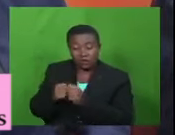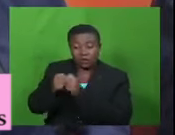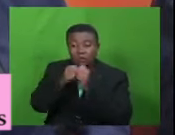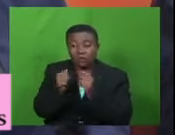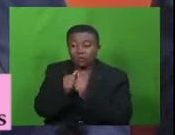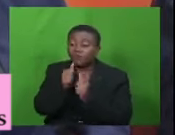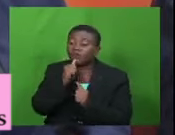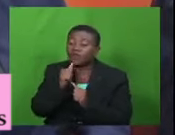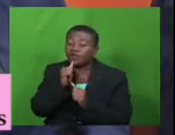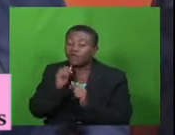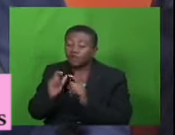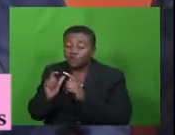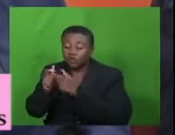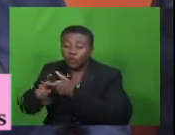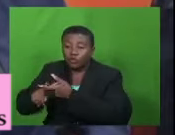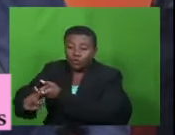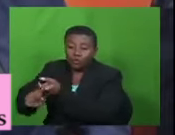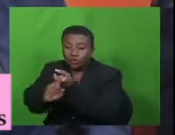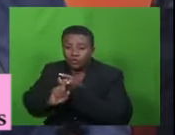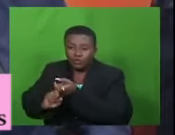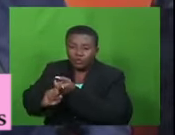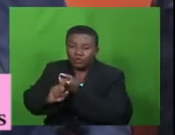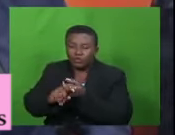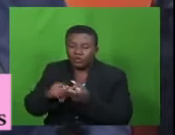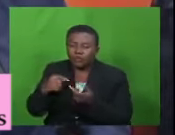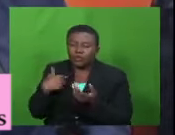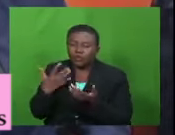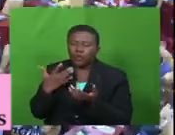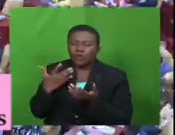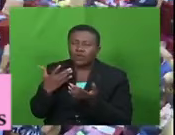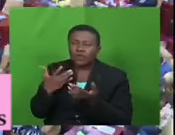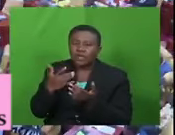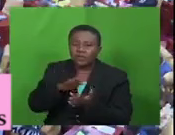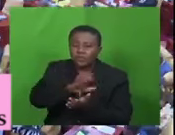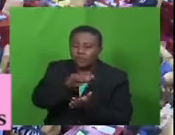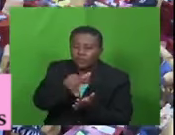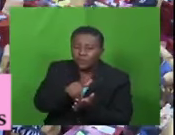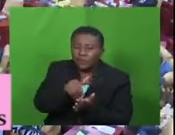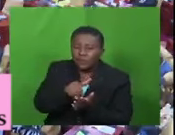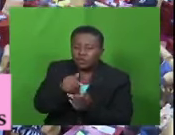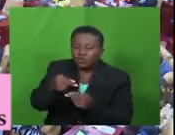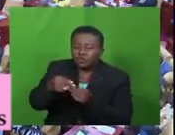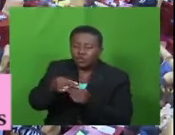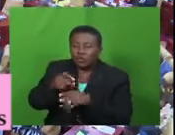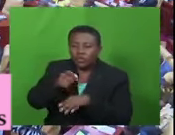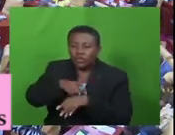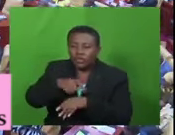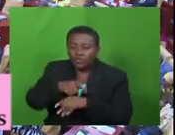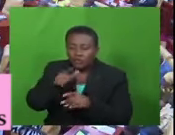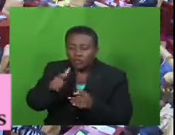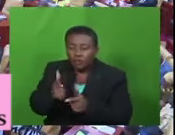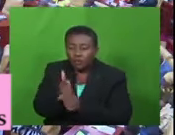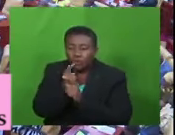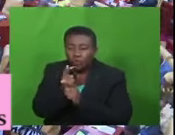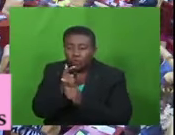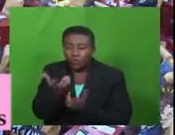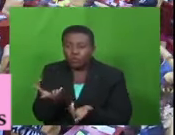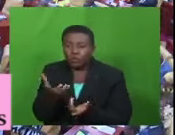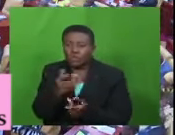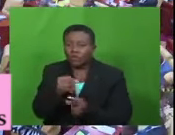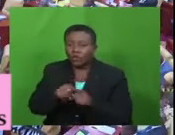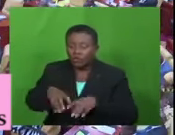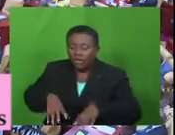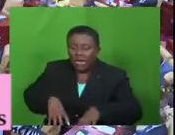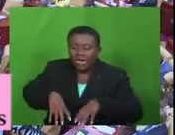counterparts, we're anchoring Ghana's medium-term growth drivers on competitiveness, integration, adaptation,